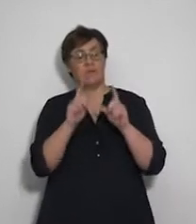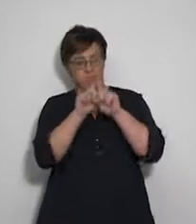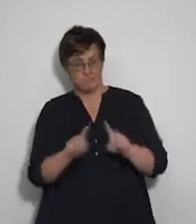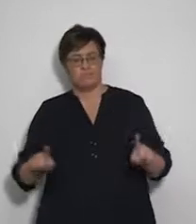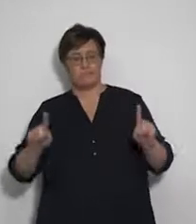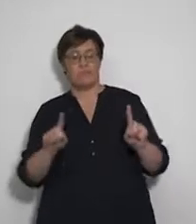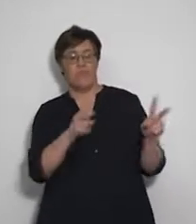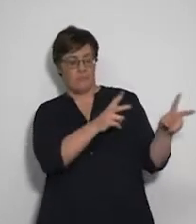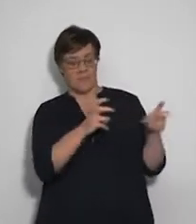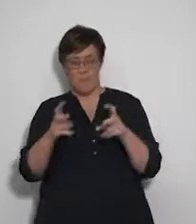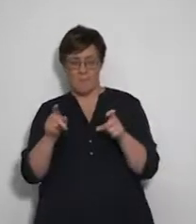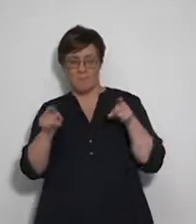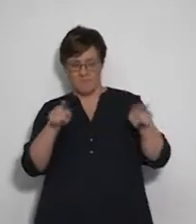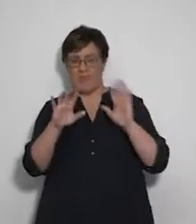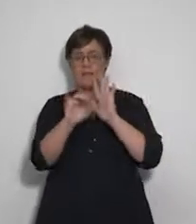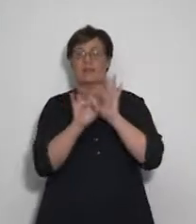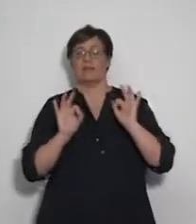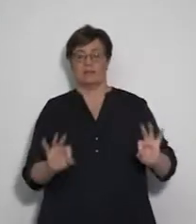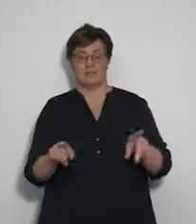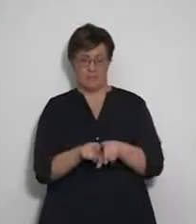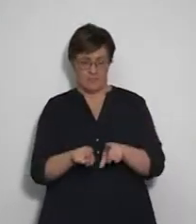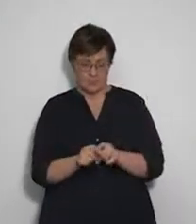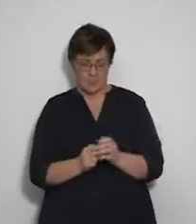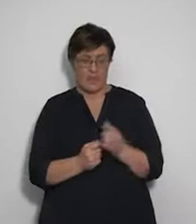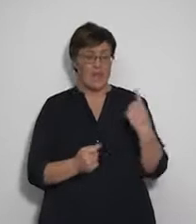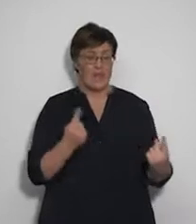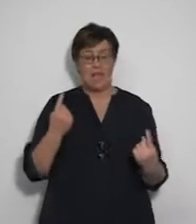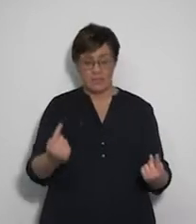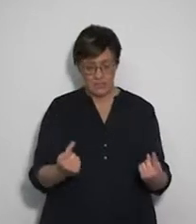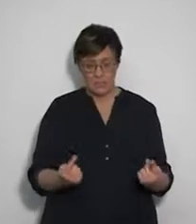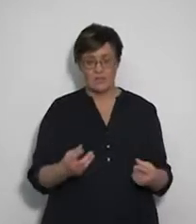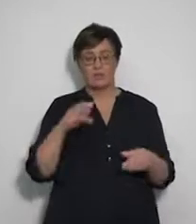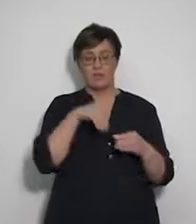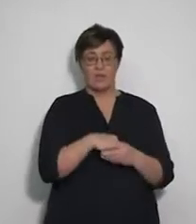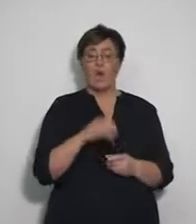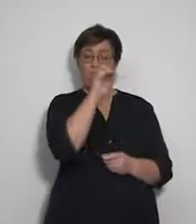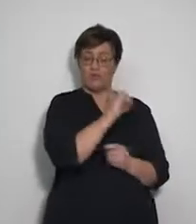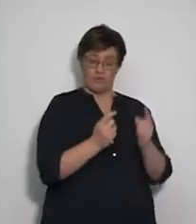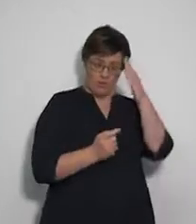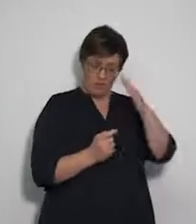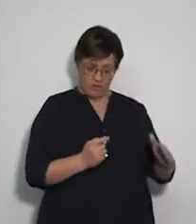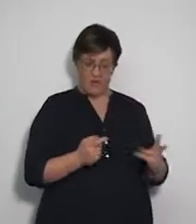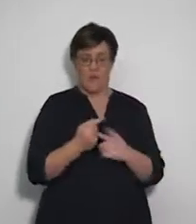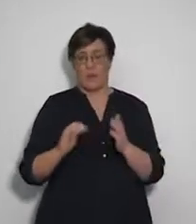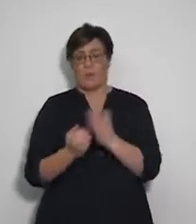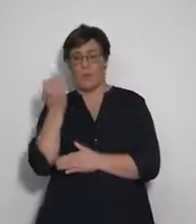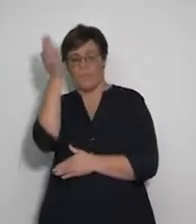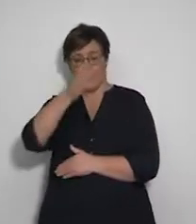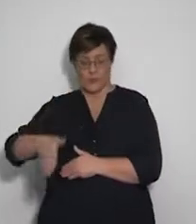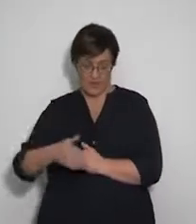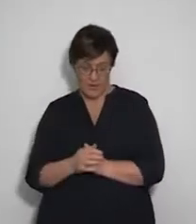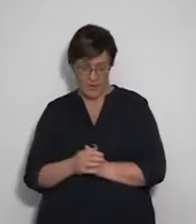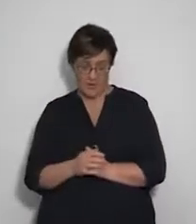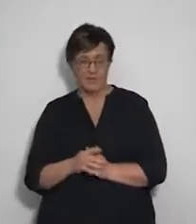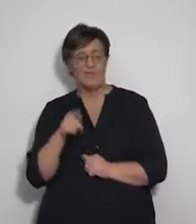of two new identical DNA molecules, each molecule consisting of one original strand and one new strand. And